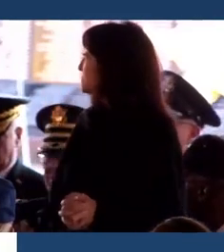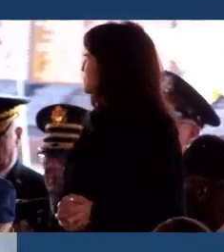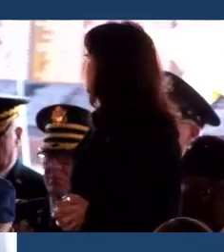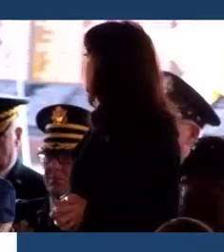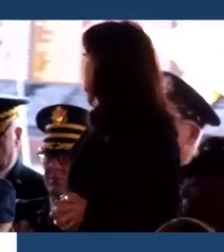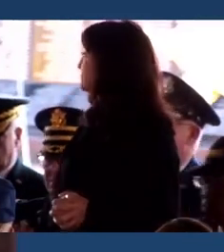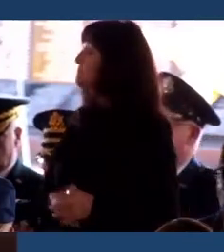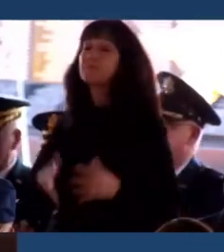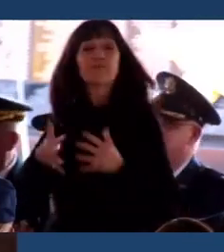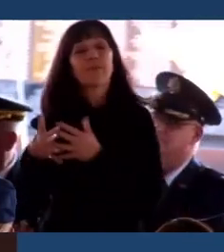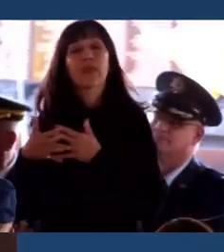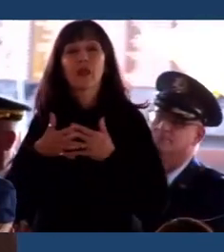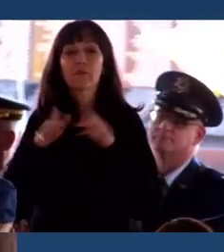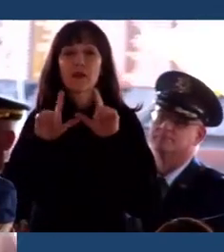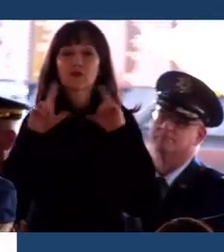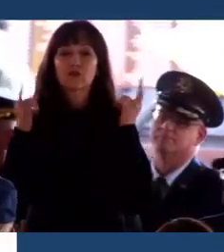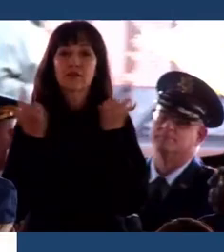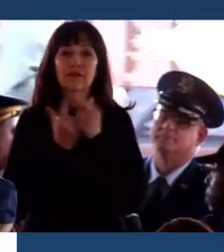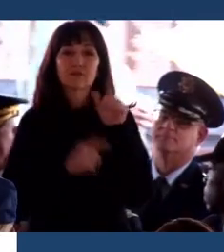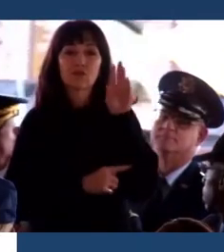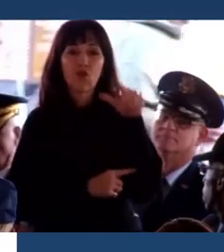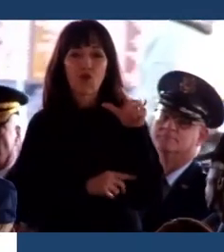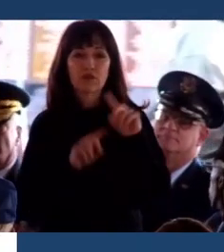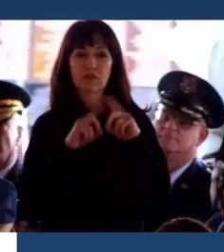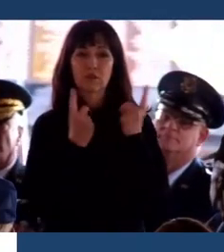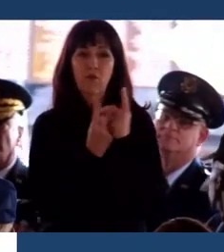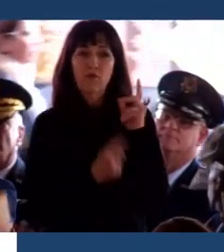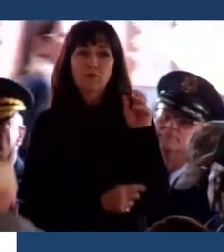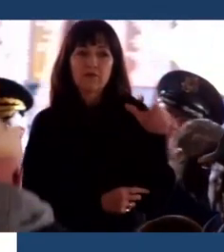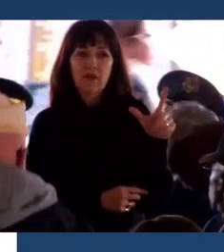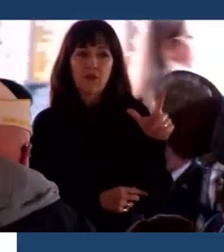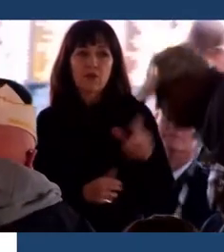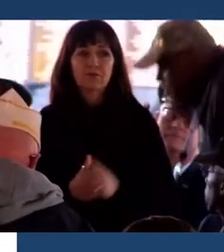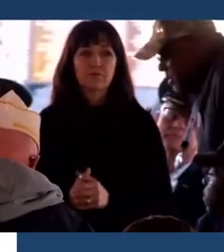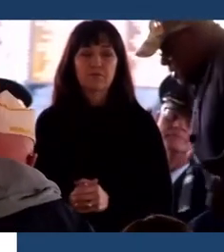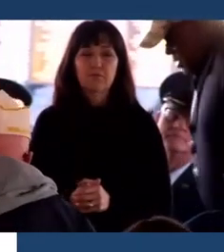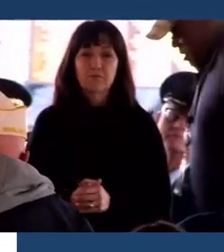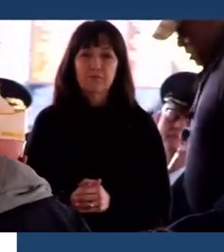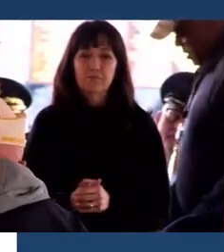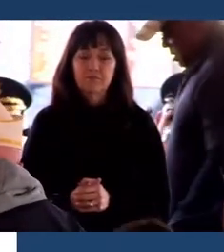American Legion and Auxiliary, Department of Delaware.